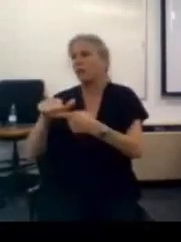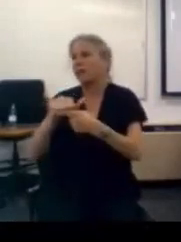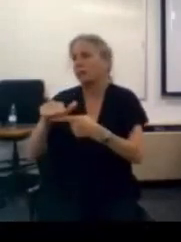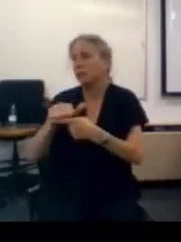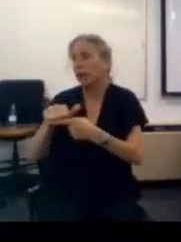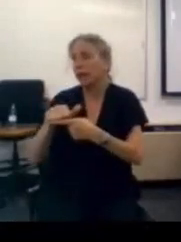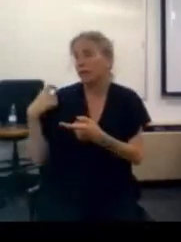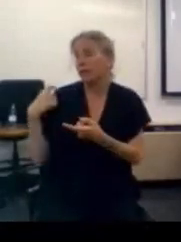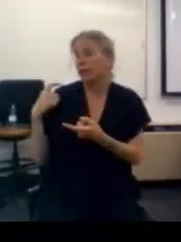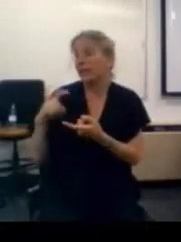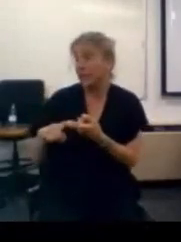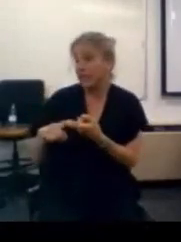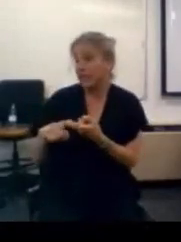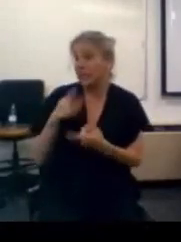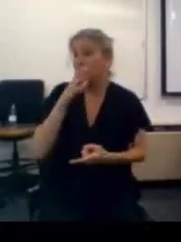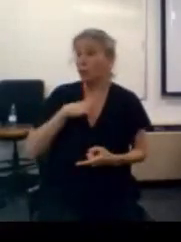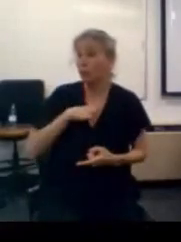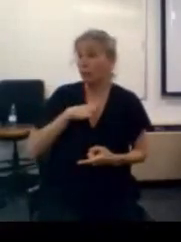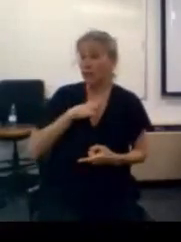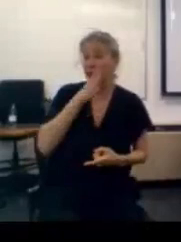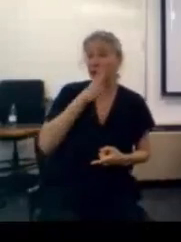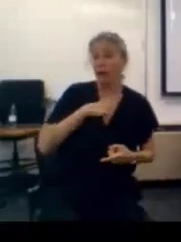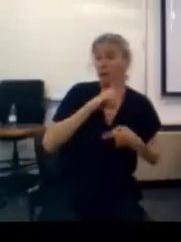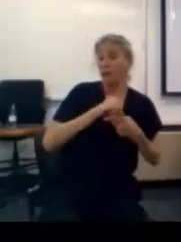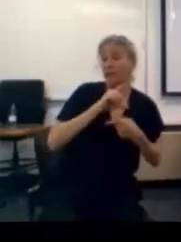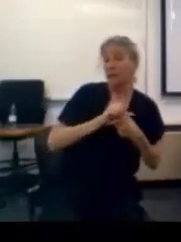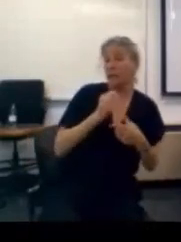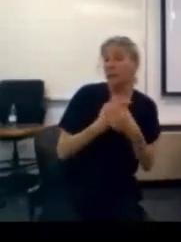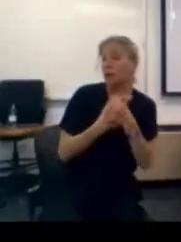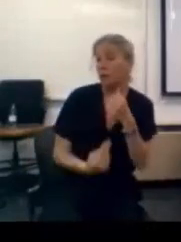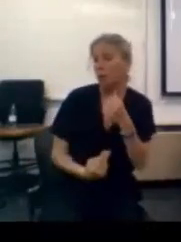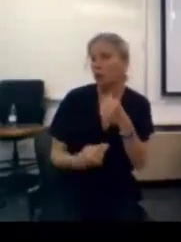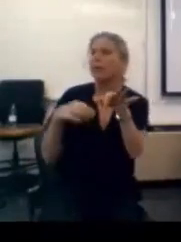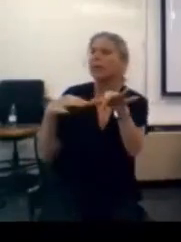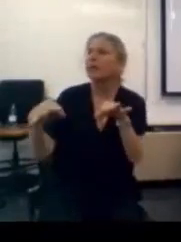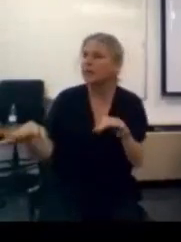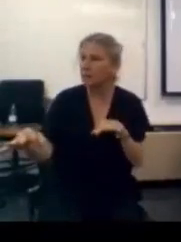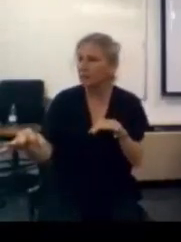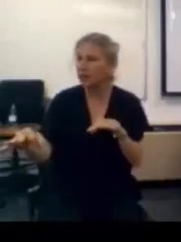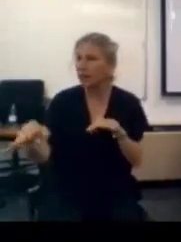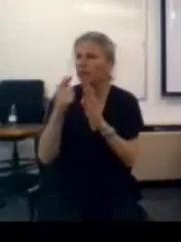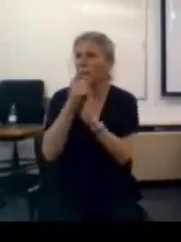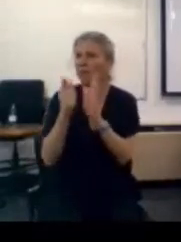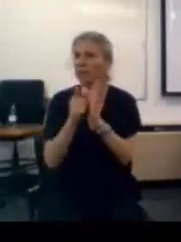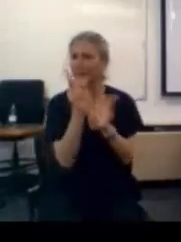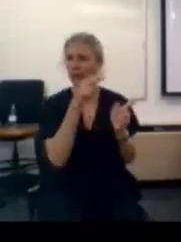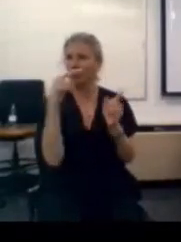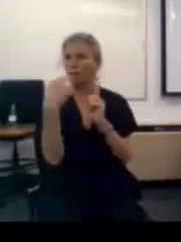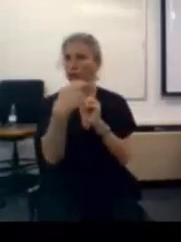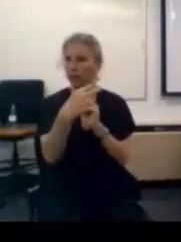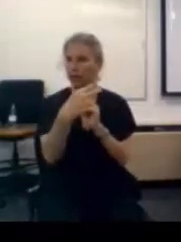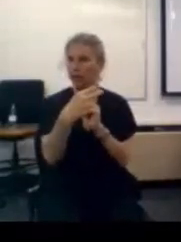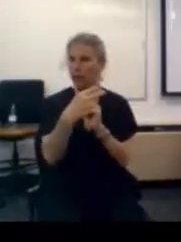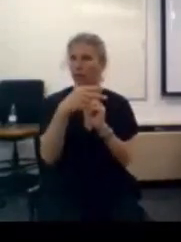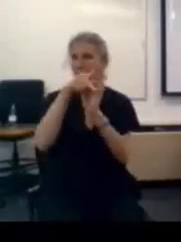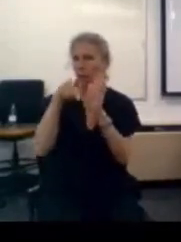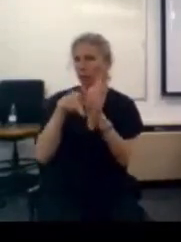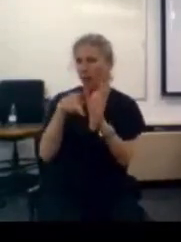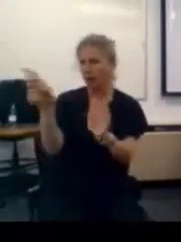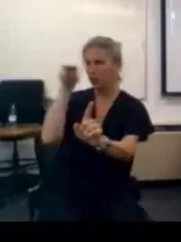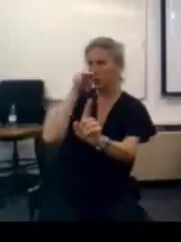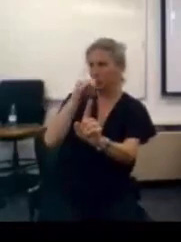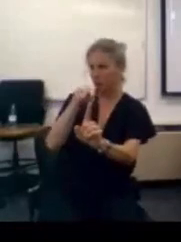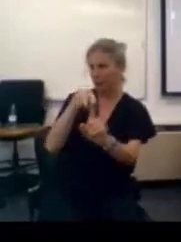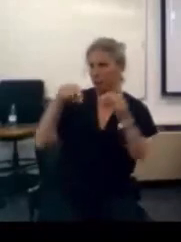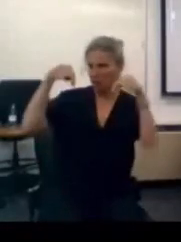unprecedented empowerment training for Latinas, for women with disabilities. And let me explain to you from a legal perspective